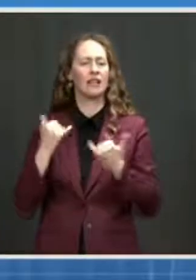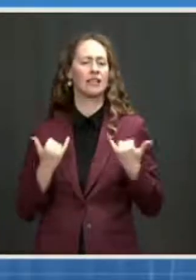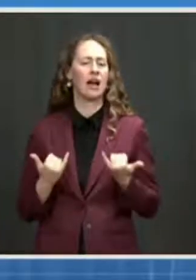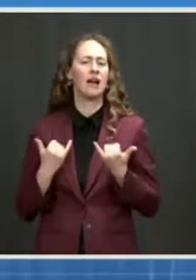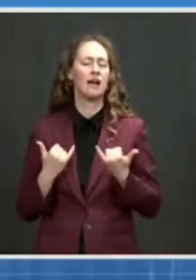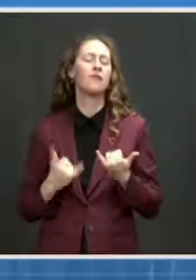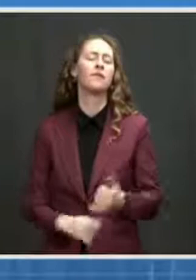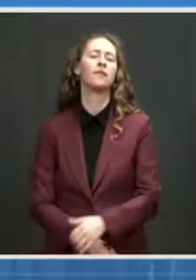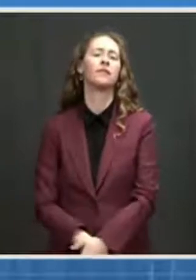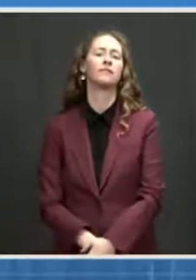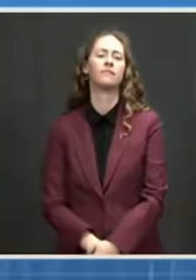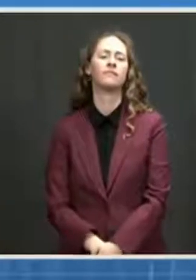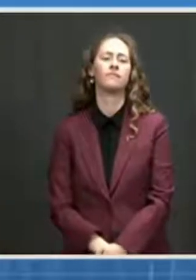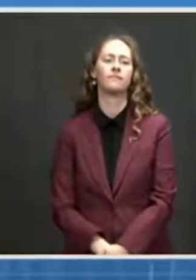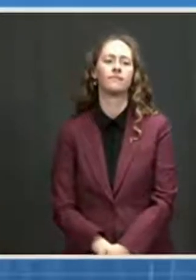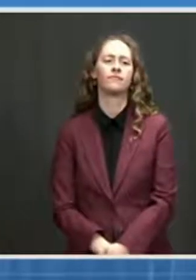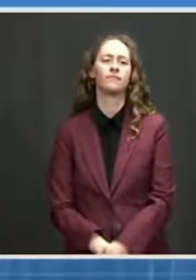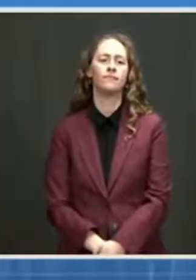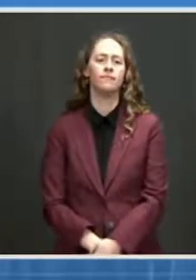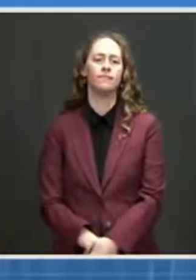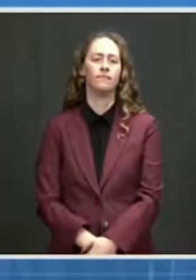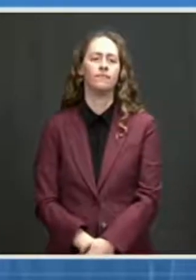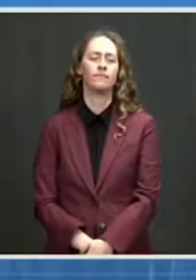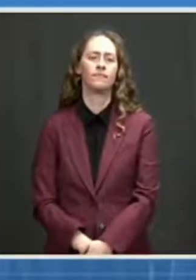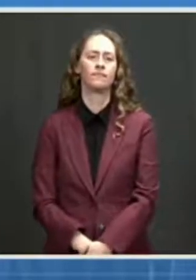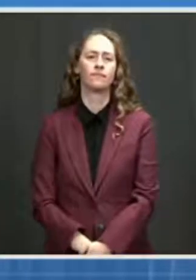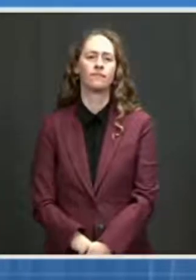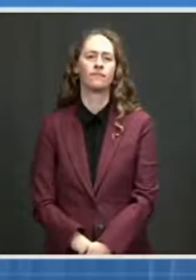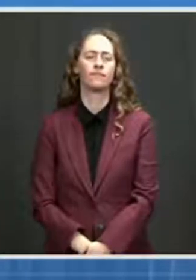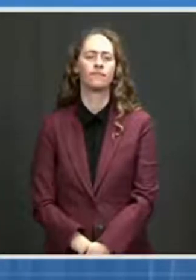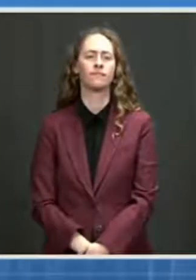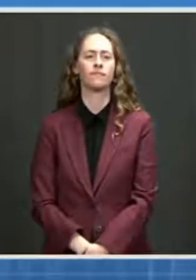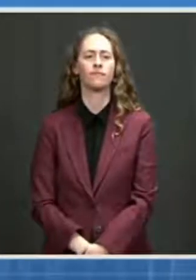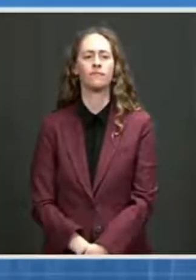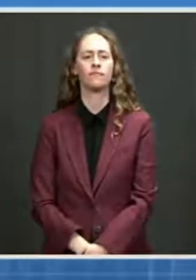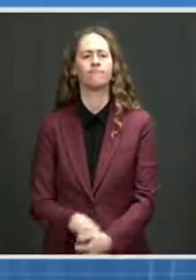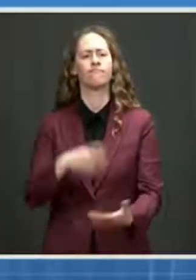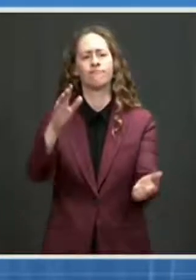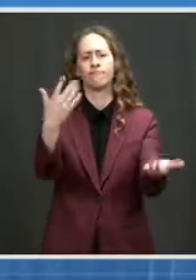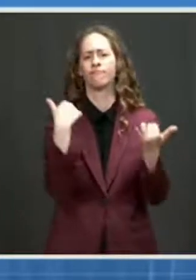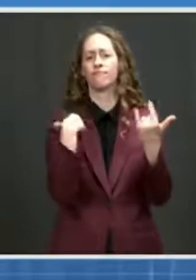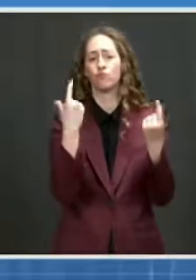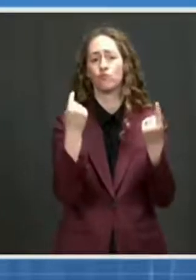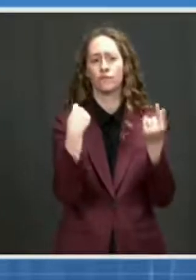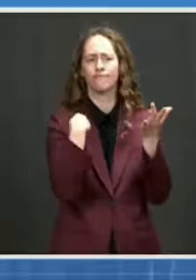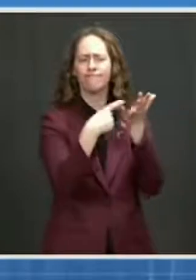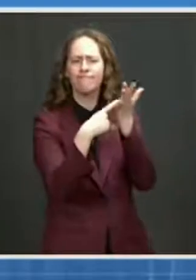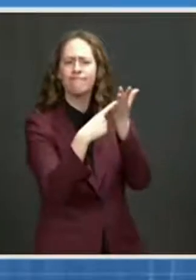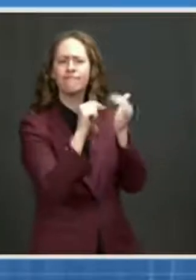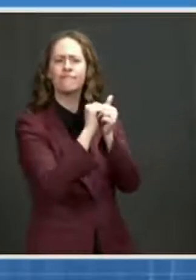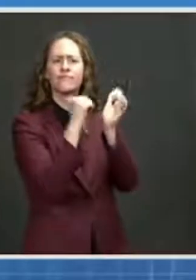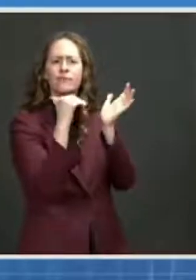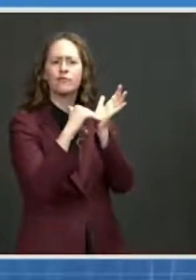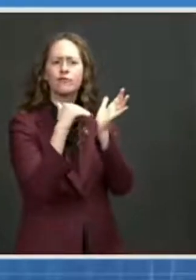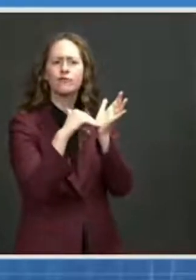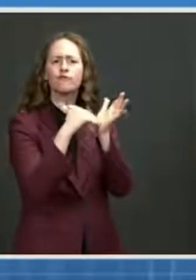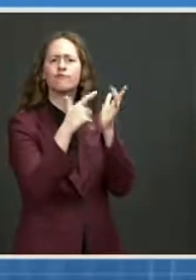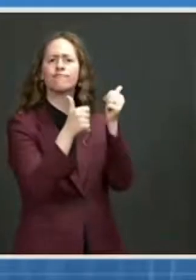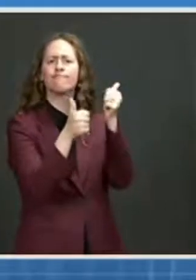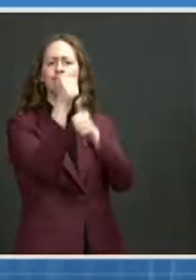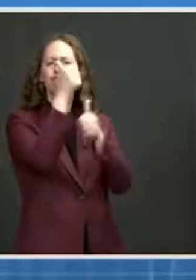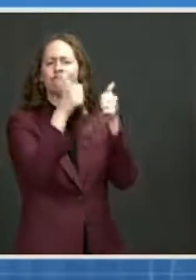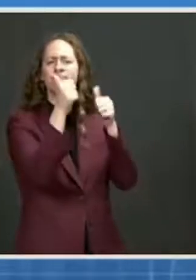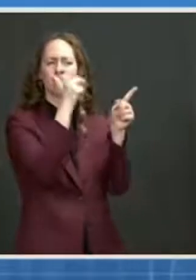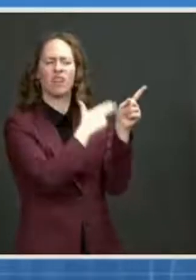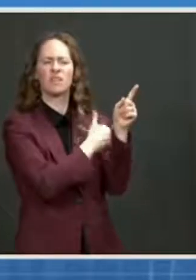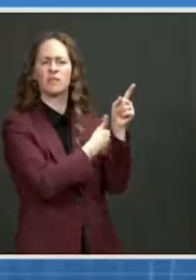associated with the UK, when talking to their health authorities, the transmission is peaking in the